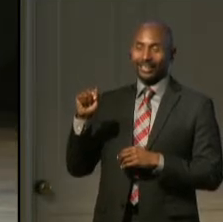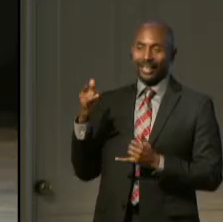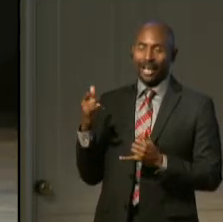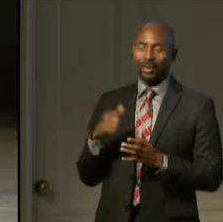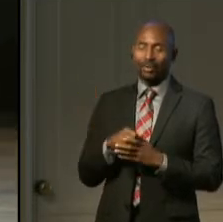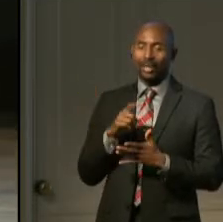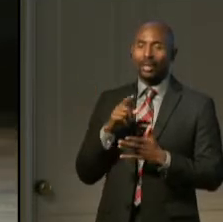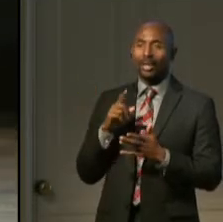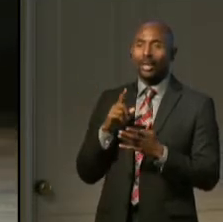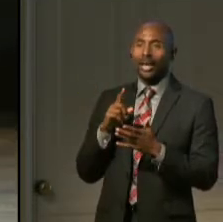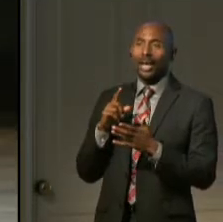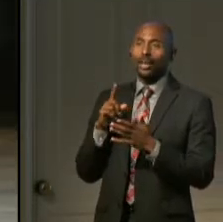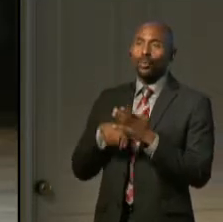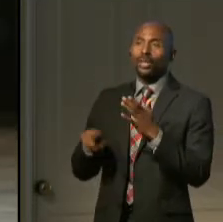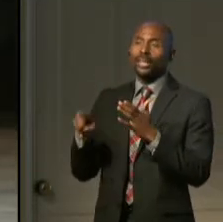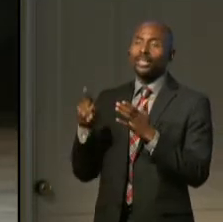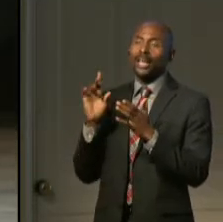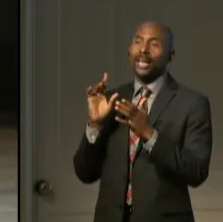That's a great question. So I was